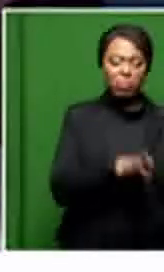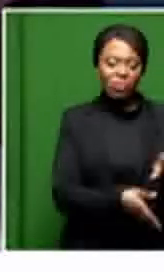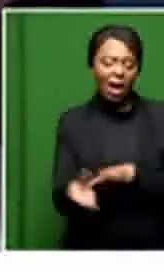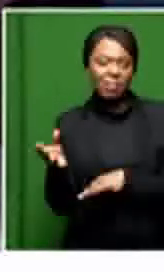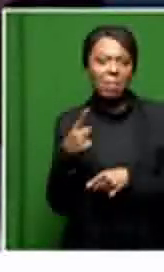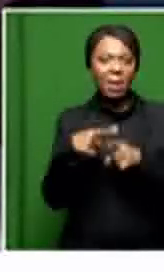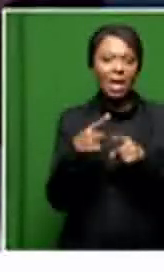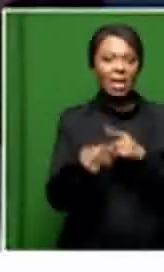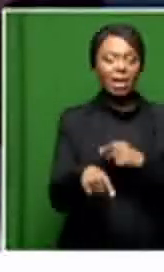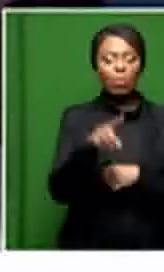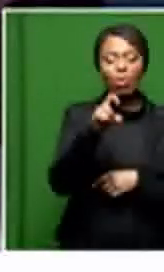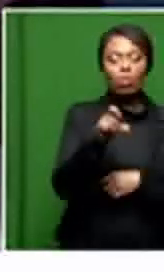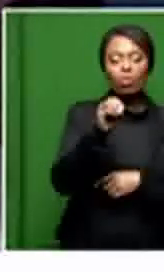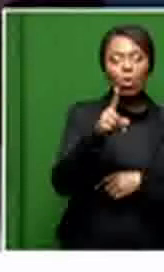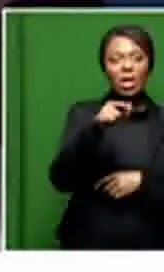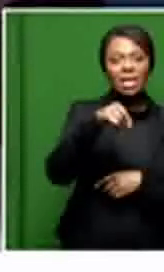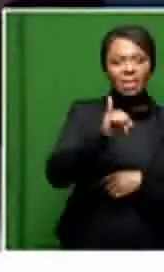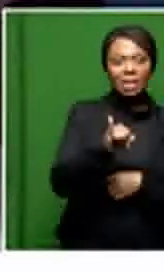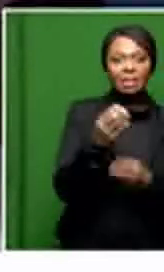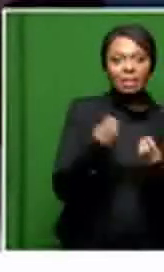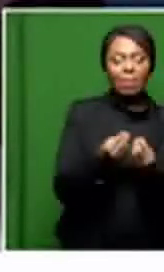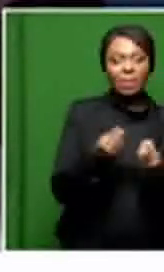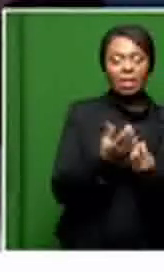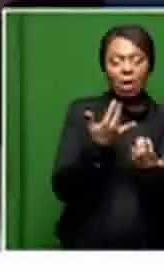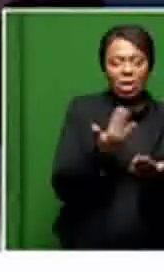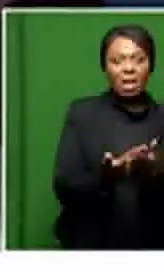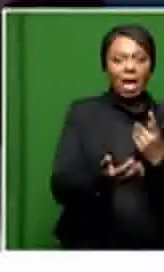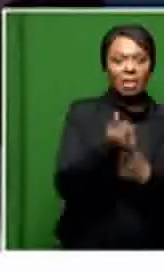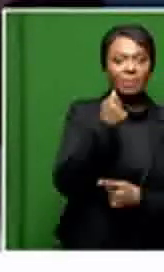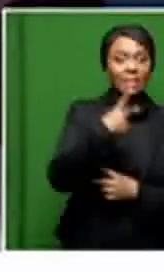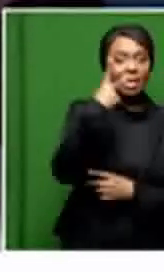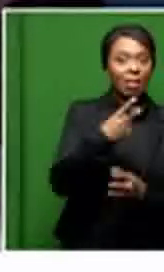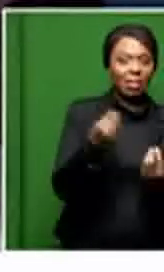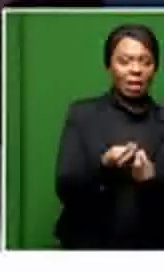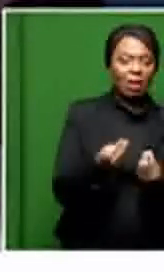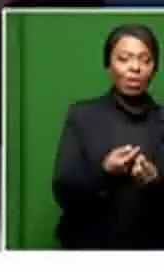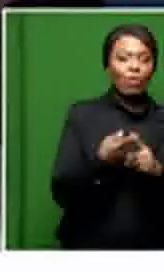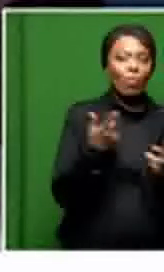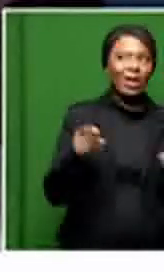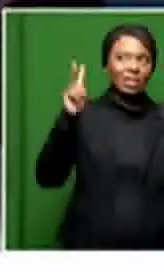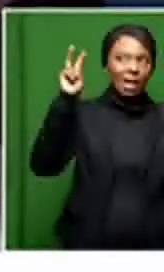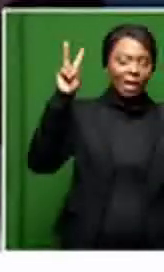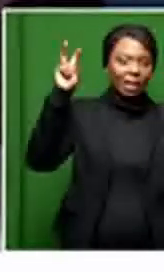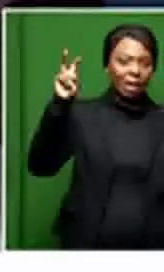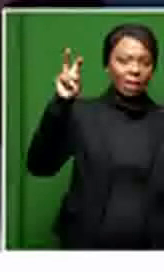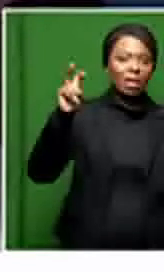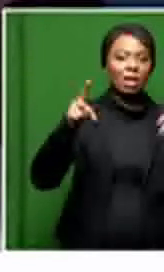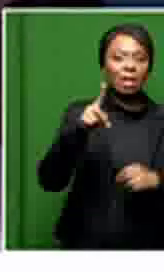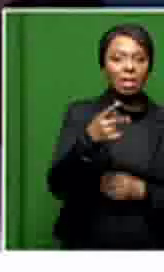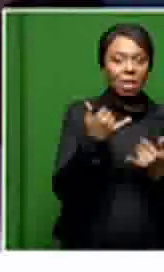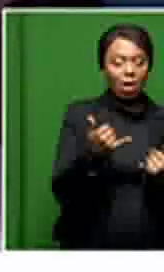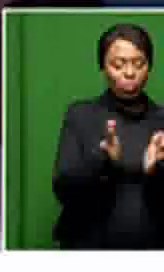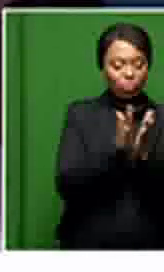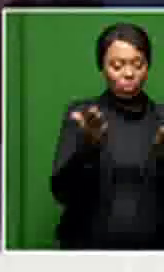And so that's one of the things to achieve in this book. The second thing comes from the title. Yes. Two things. The book is called